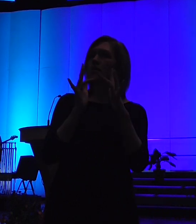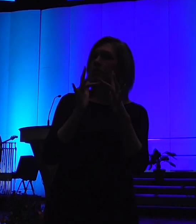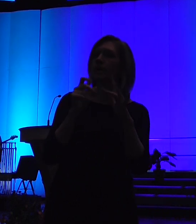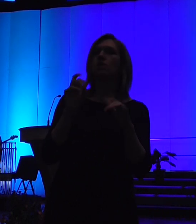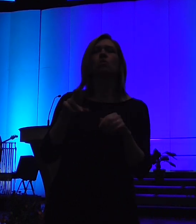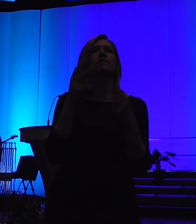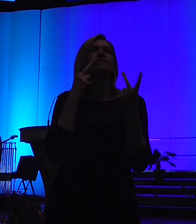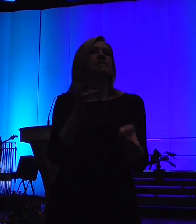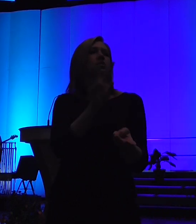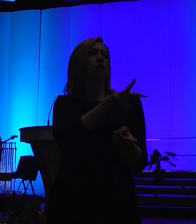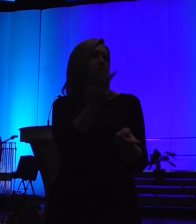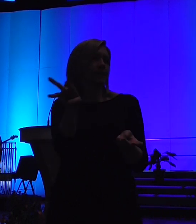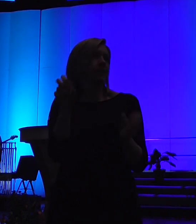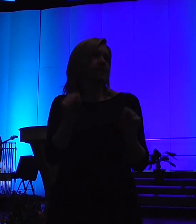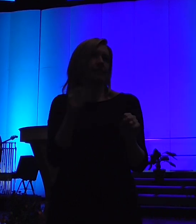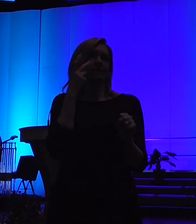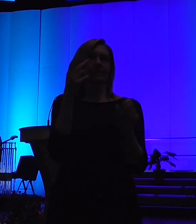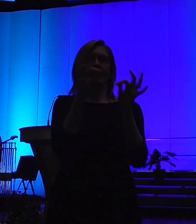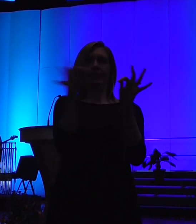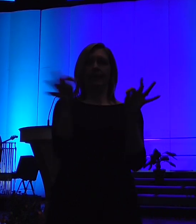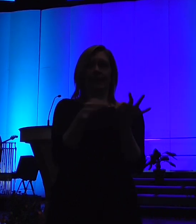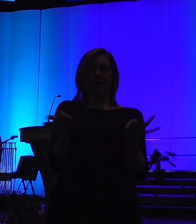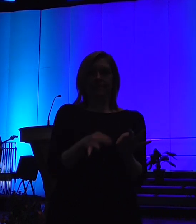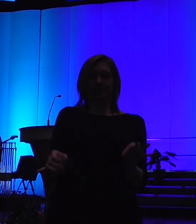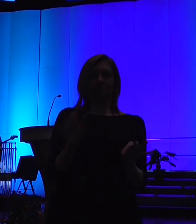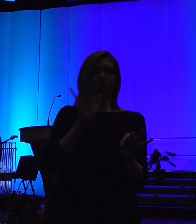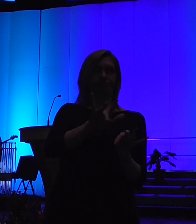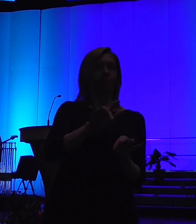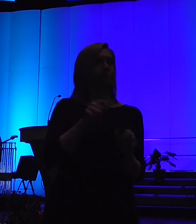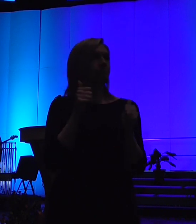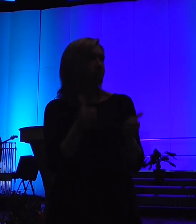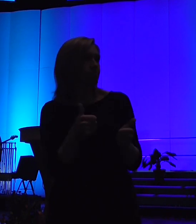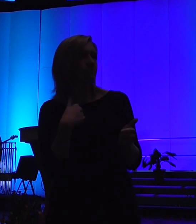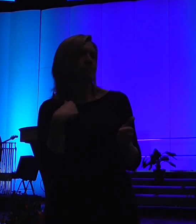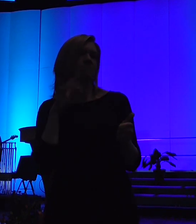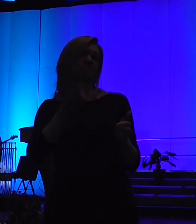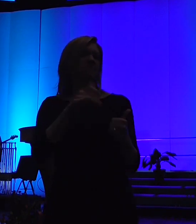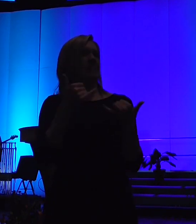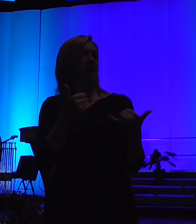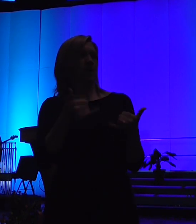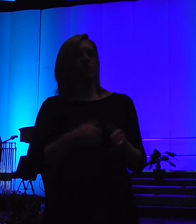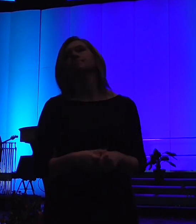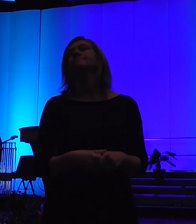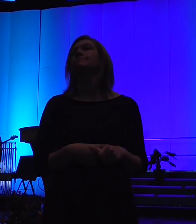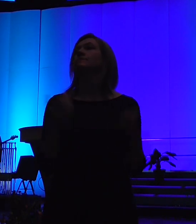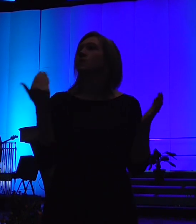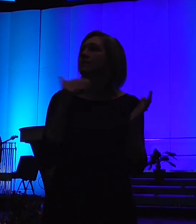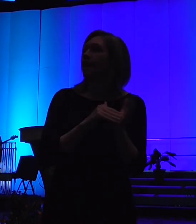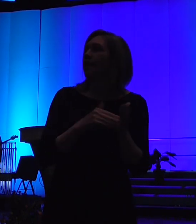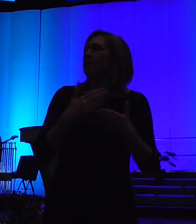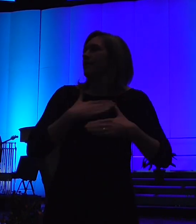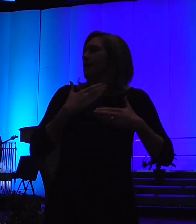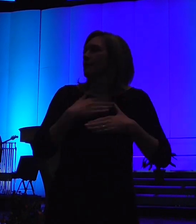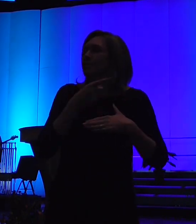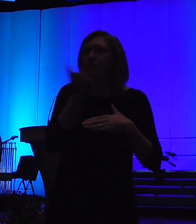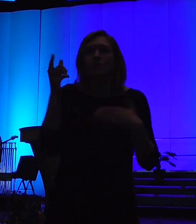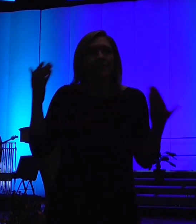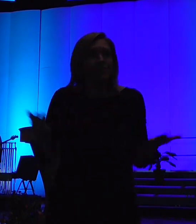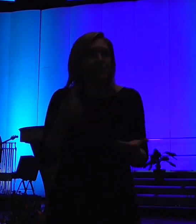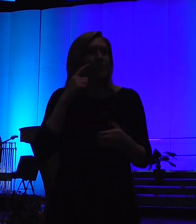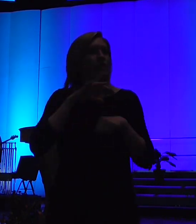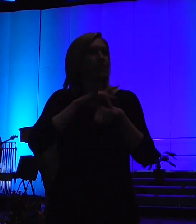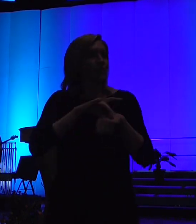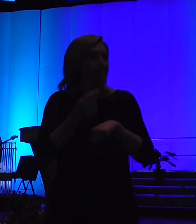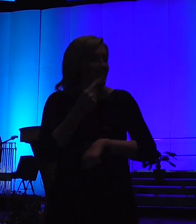go to milehighchurch.org and you can get all the links there. Awesome. I'm going now. So once again, so glad that you're here for our Earth